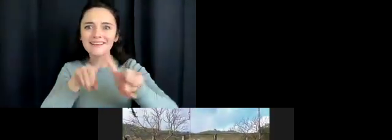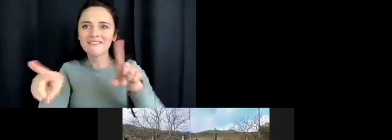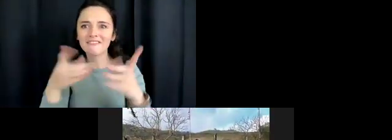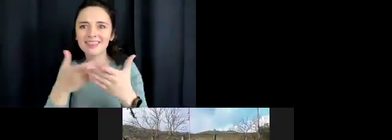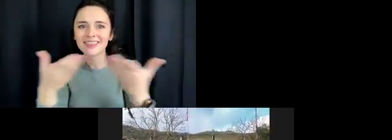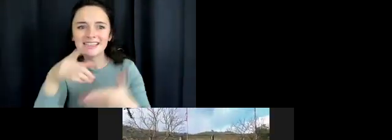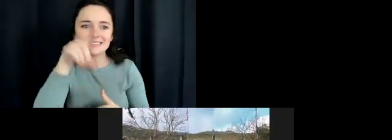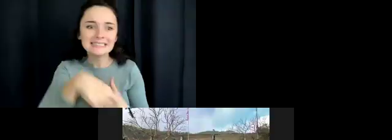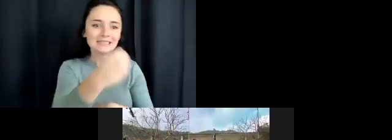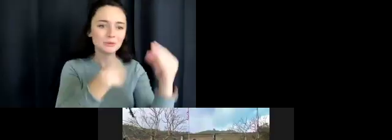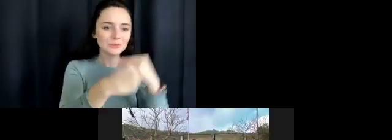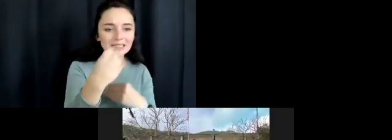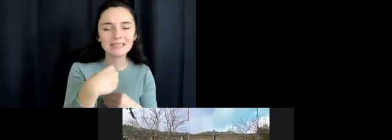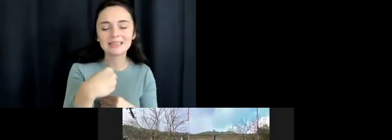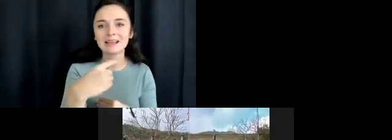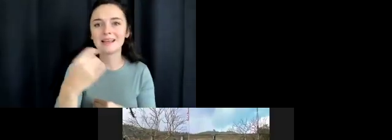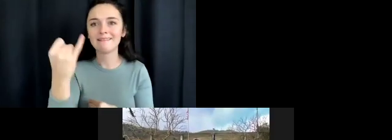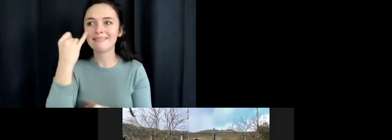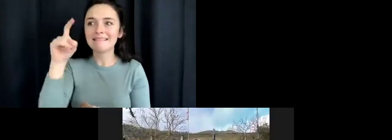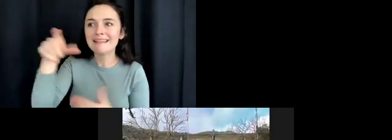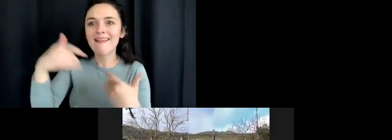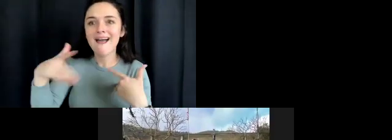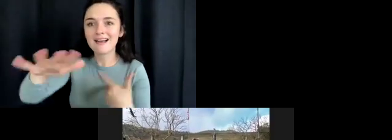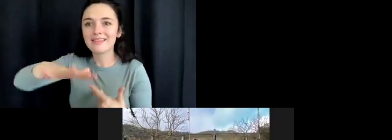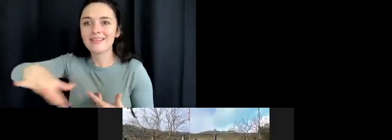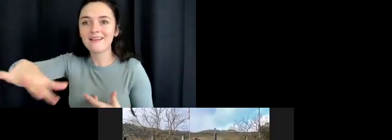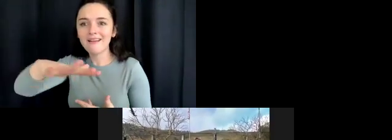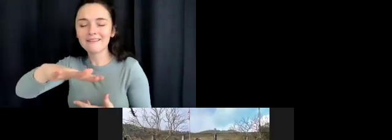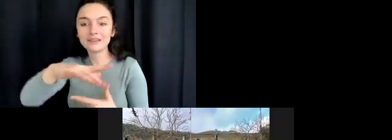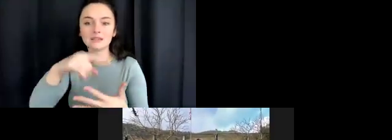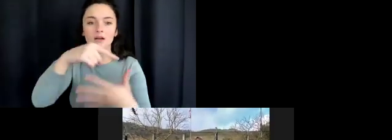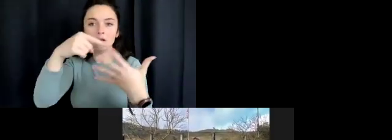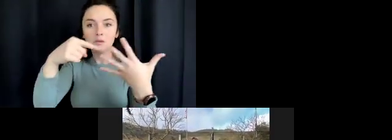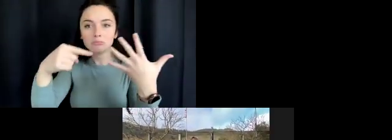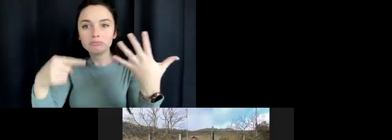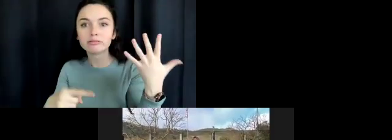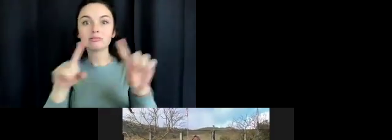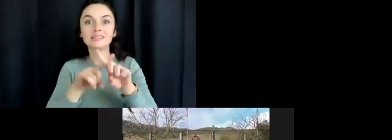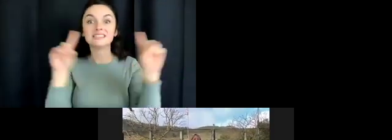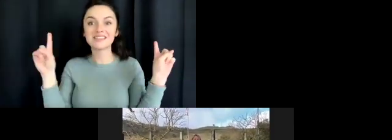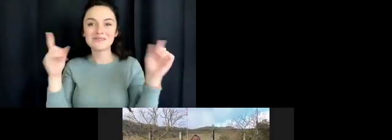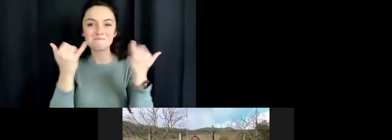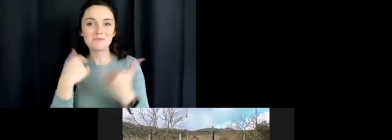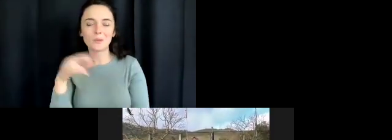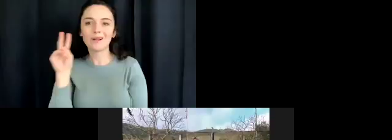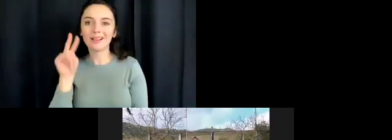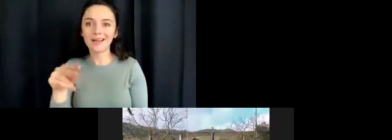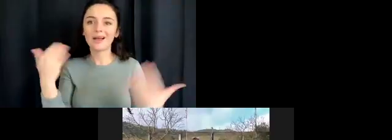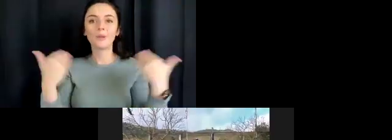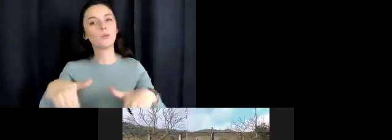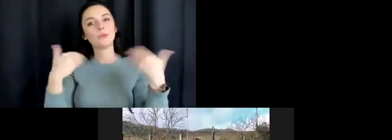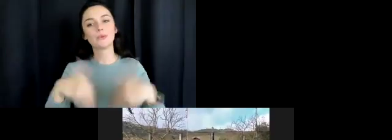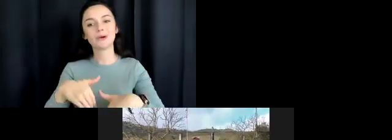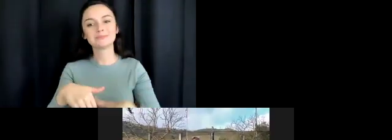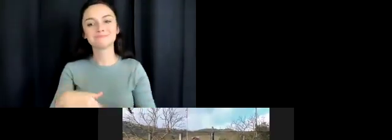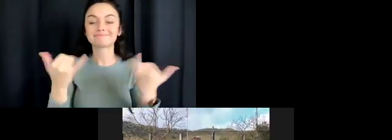eat, things that they need in their enclosures. So they're all completely different. So we're going to take a look at all of that stuff. Now